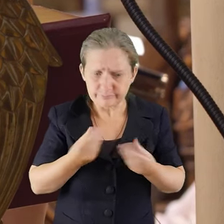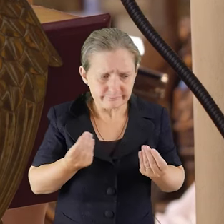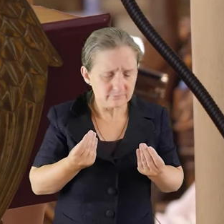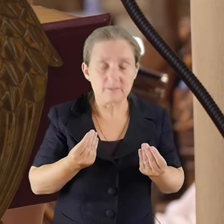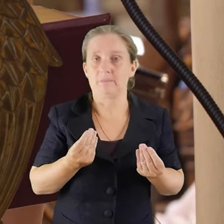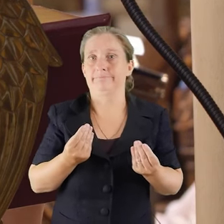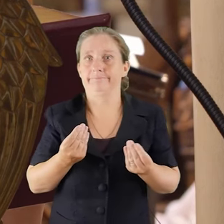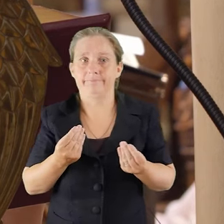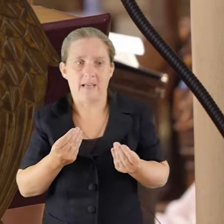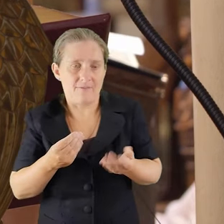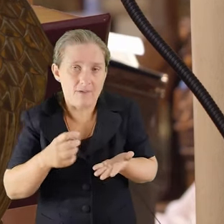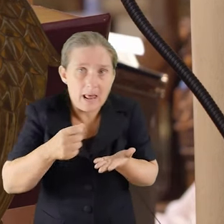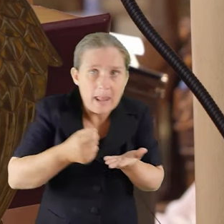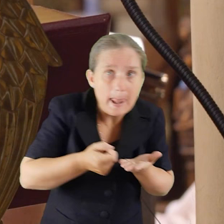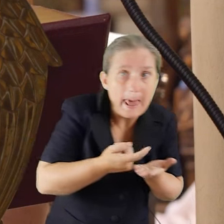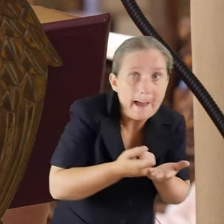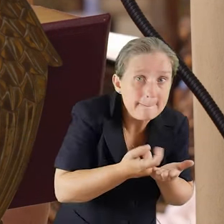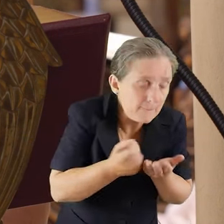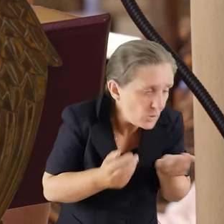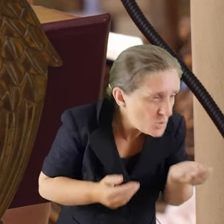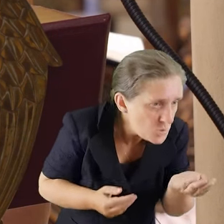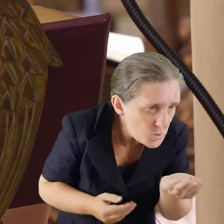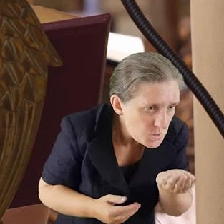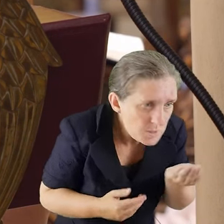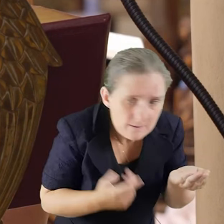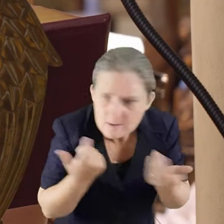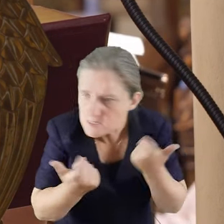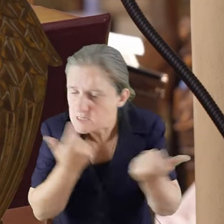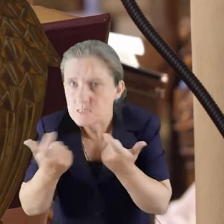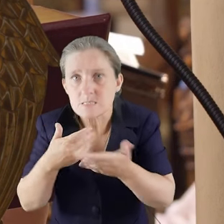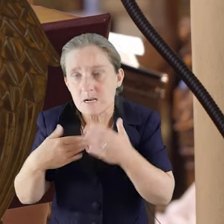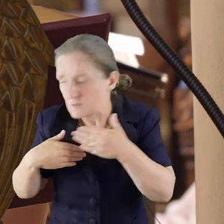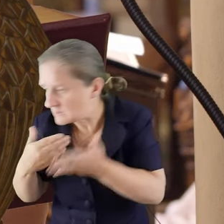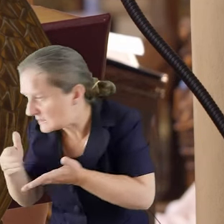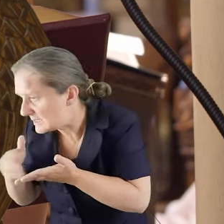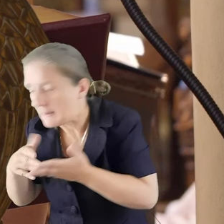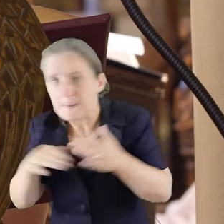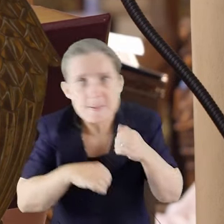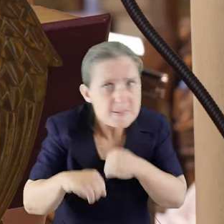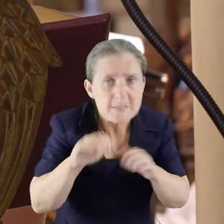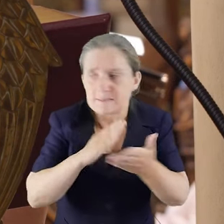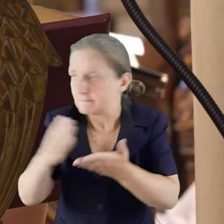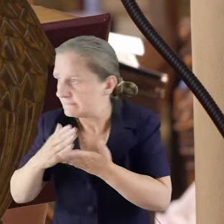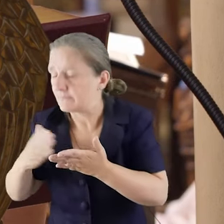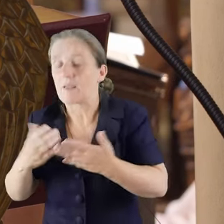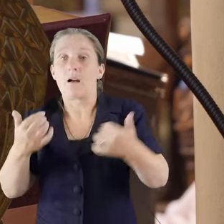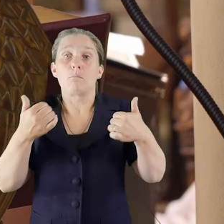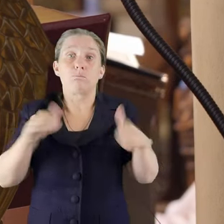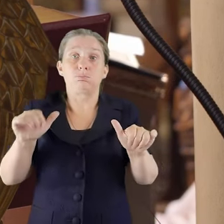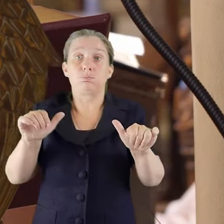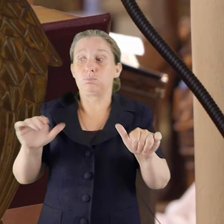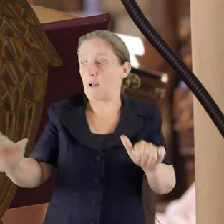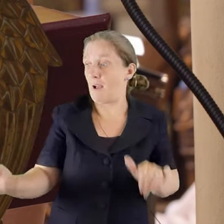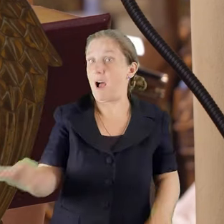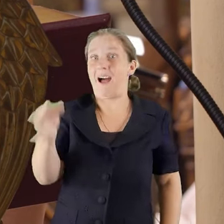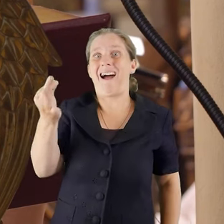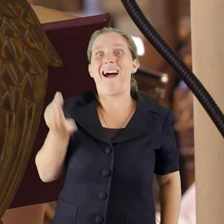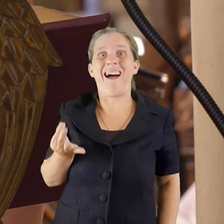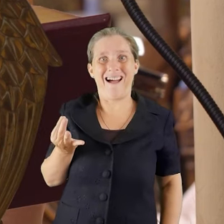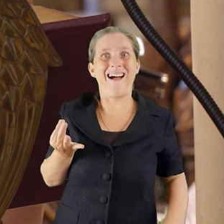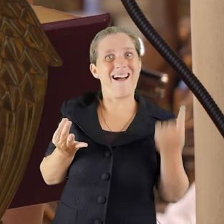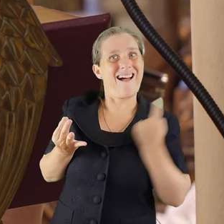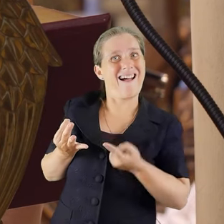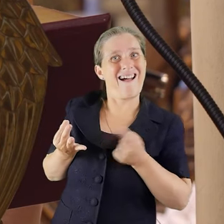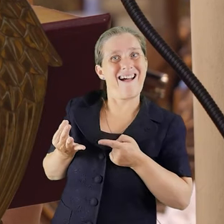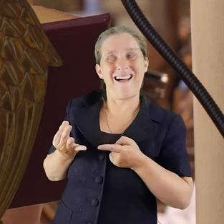not light a lamp, sweep the house, and search carefully until she finds it? When she has found